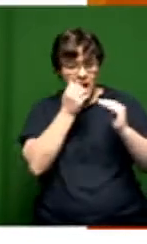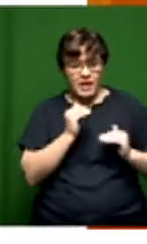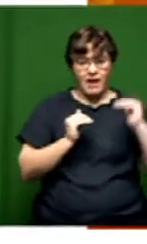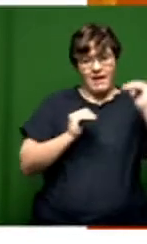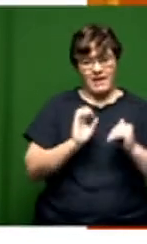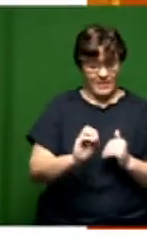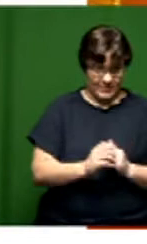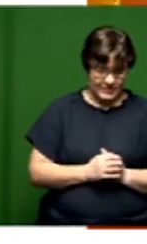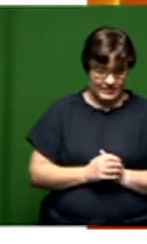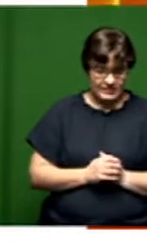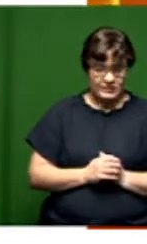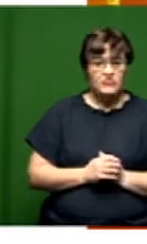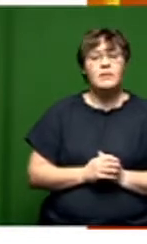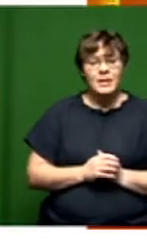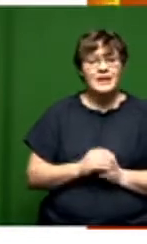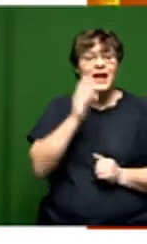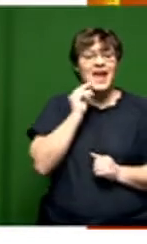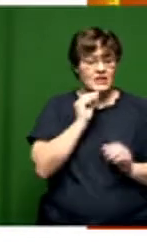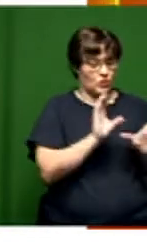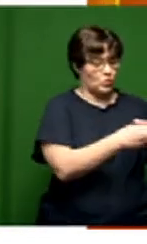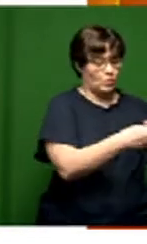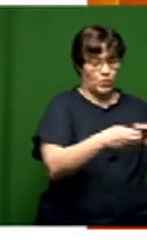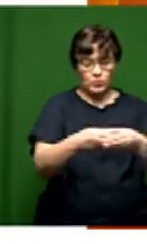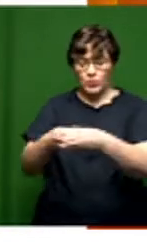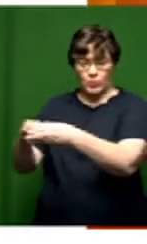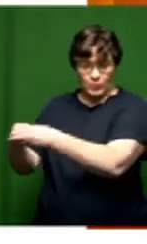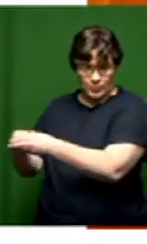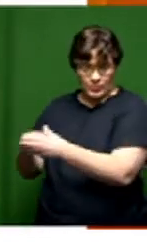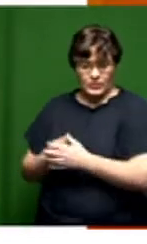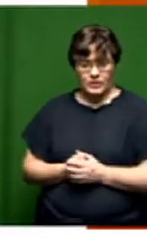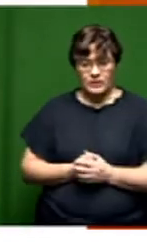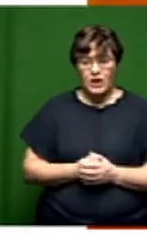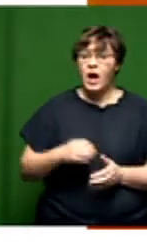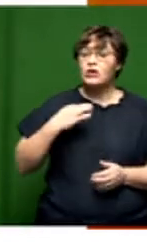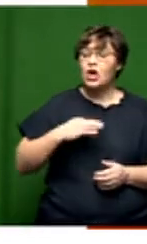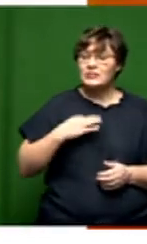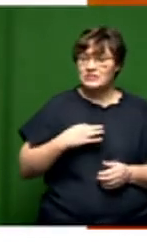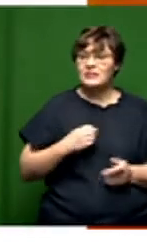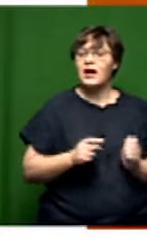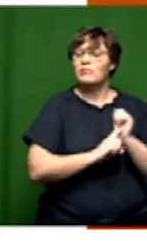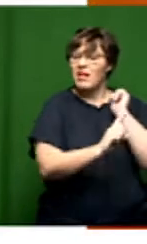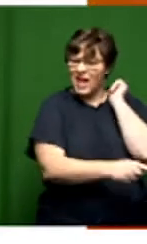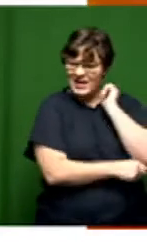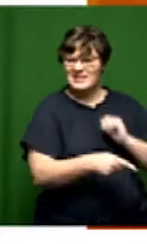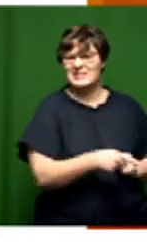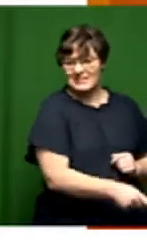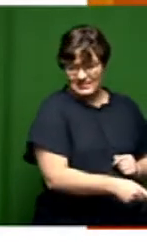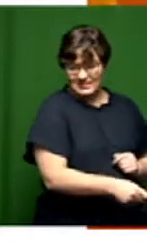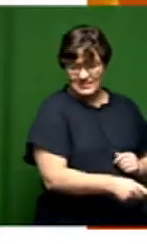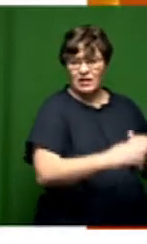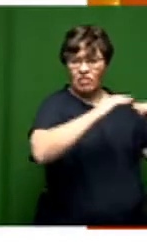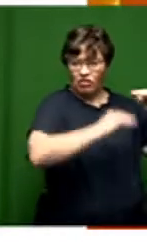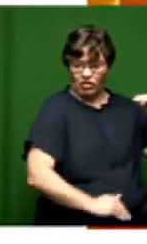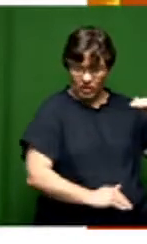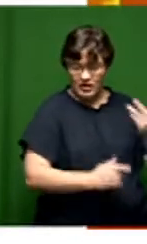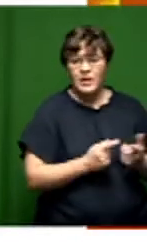And as you go through the age groups, you see that girls are sometimes they enjoy a lower status in society.